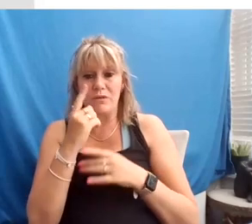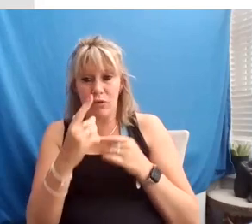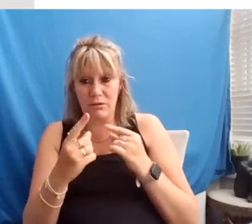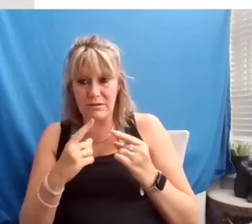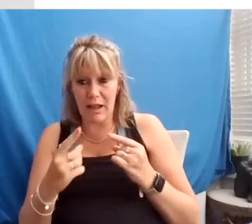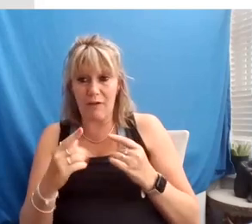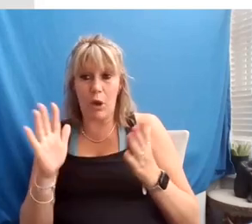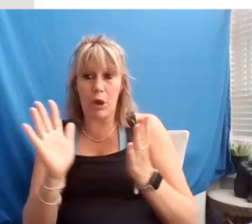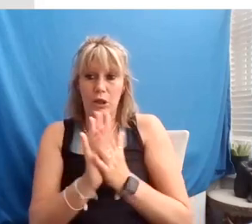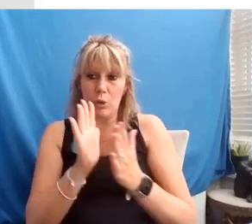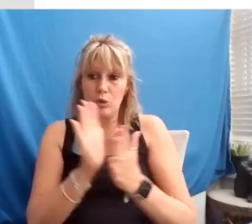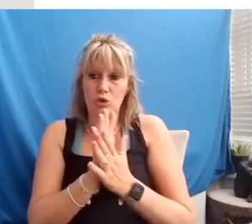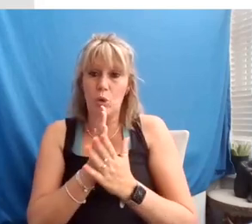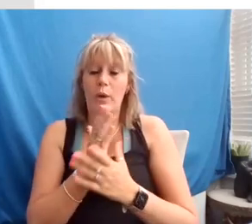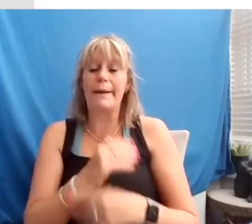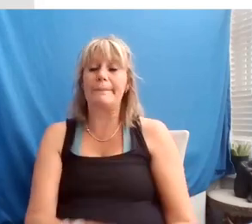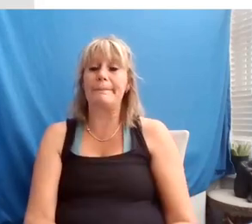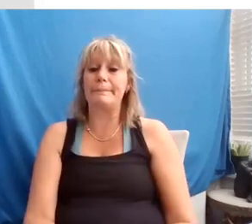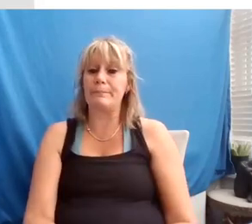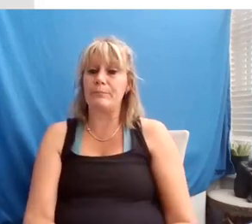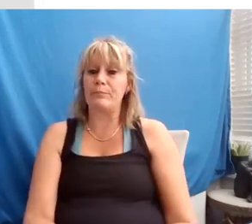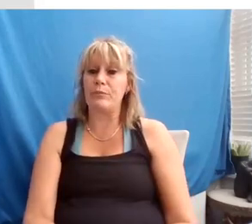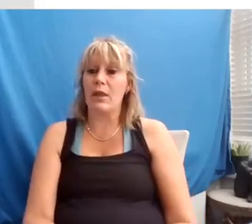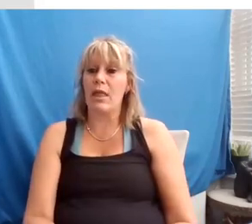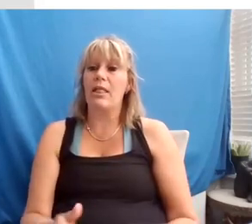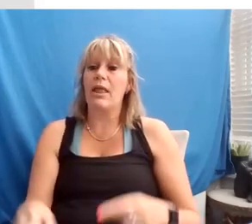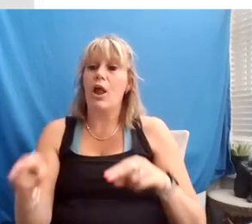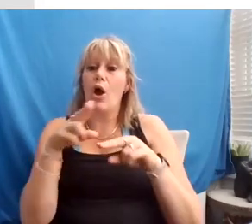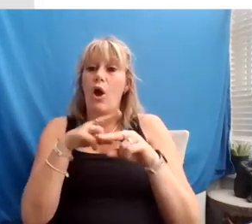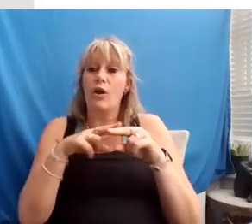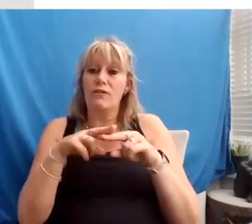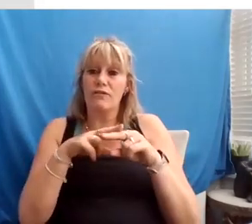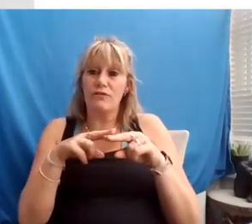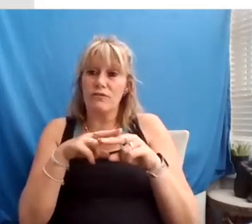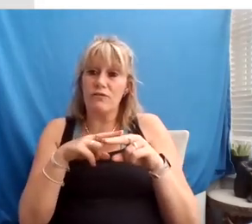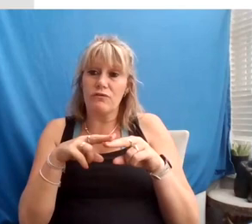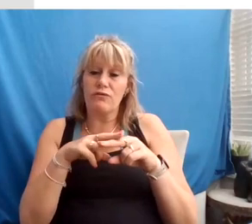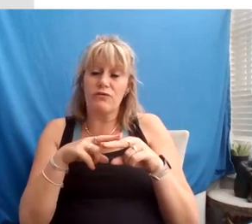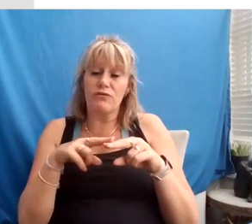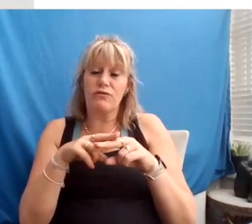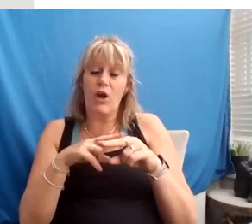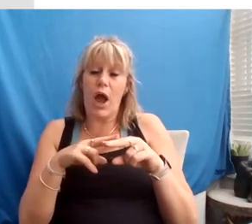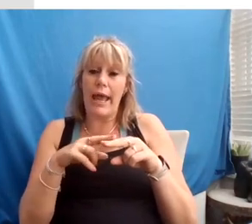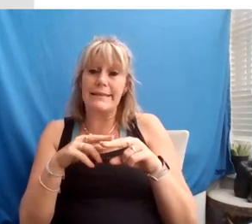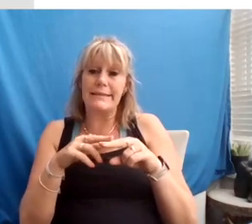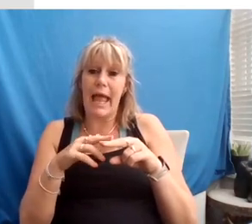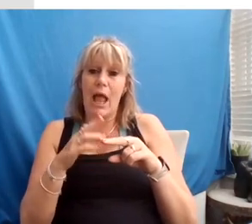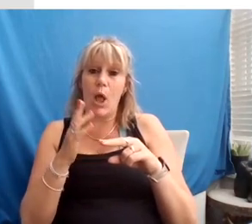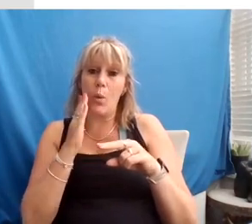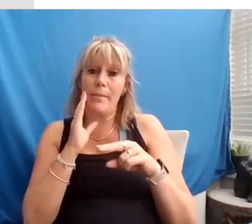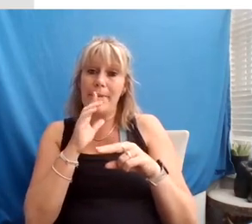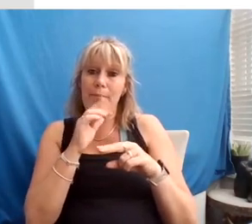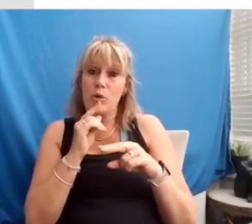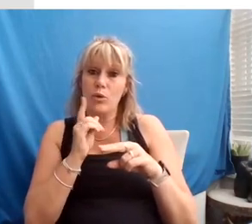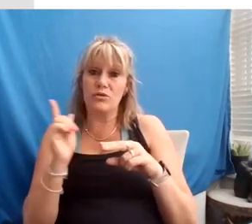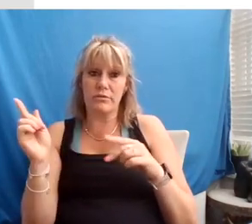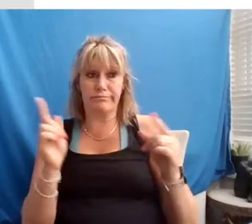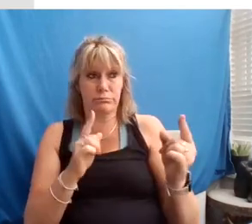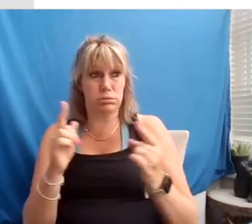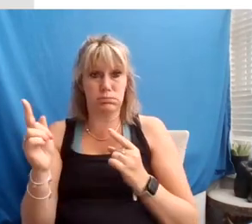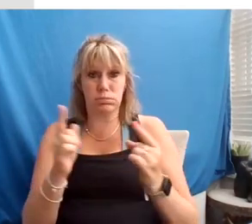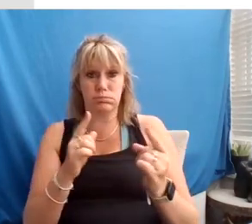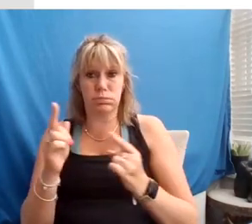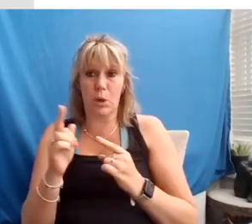fine art. And then on a Friday, where people used to come in, and we would provide a big choice of materials